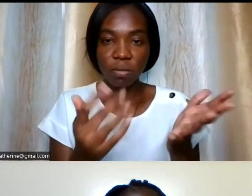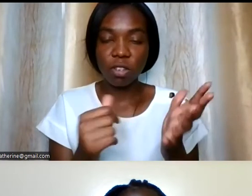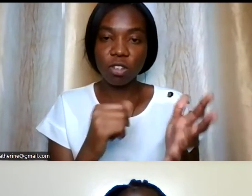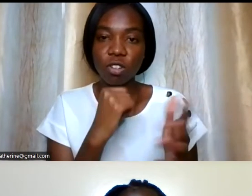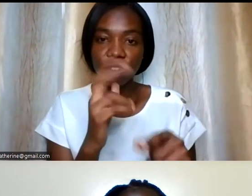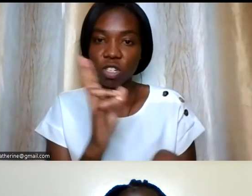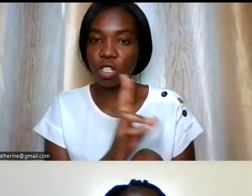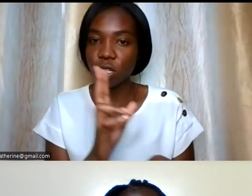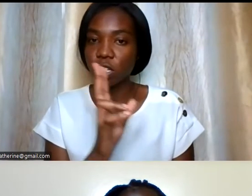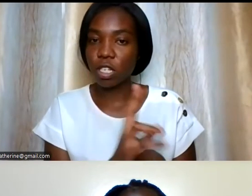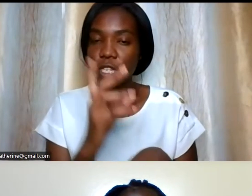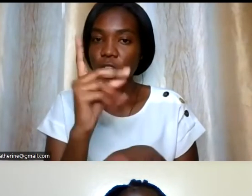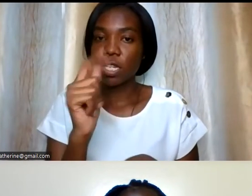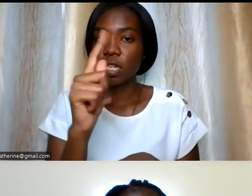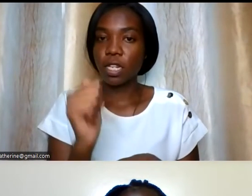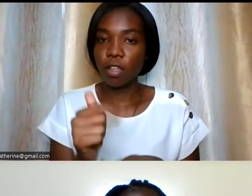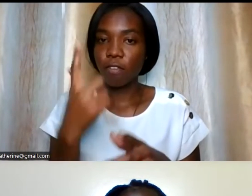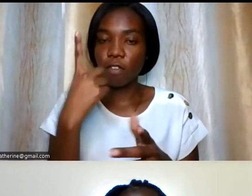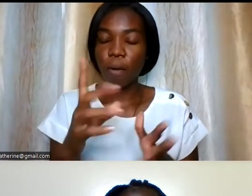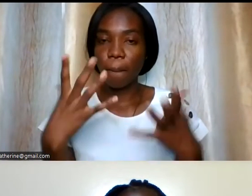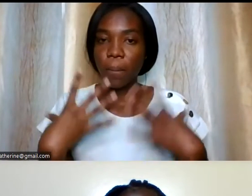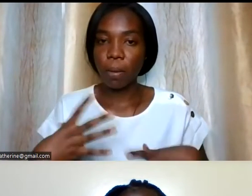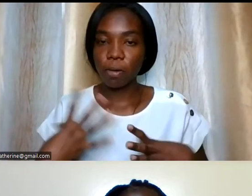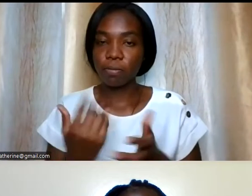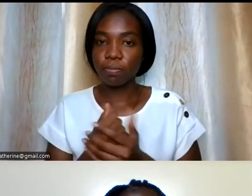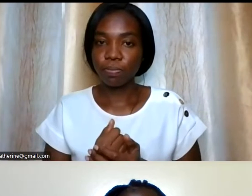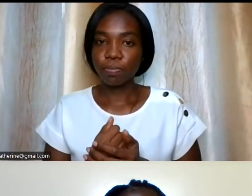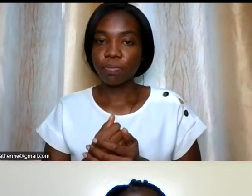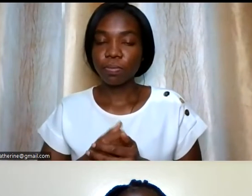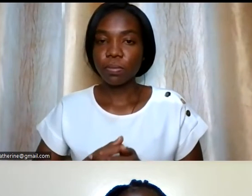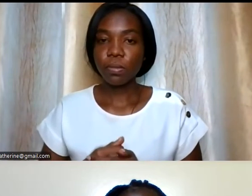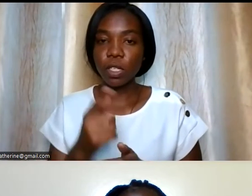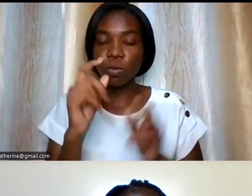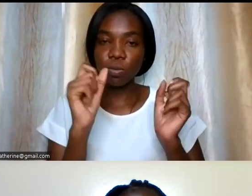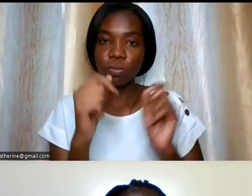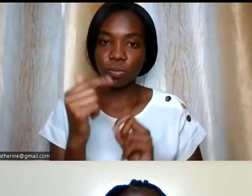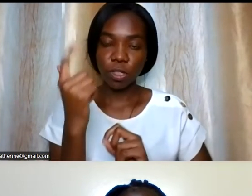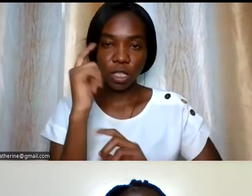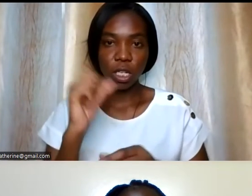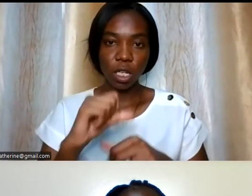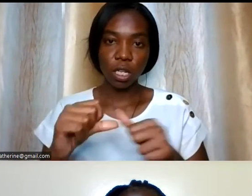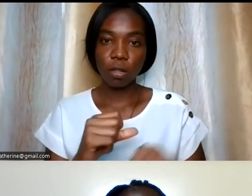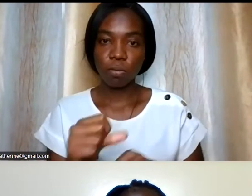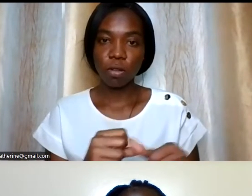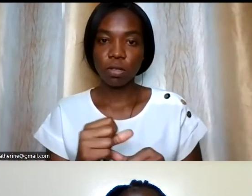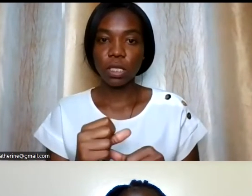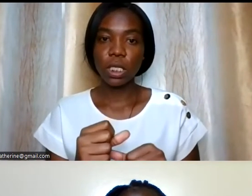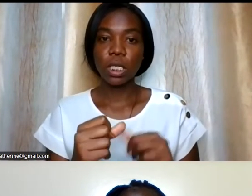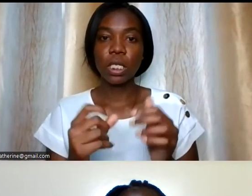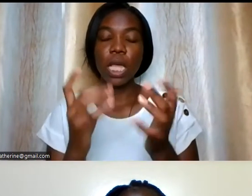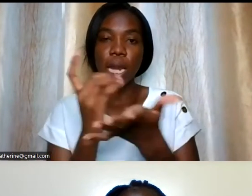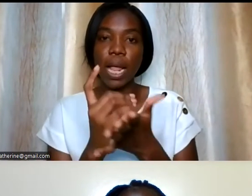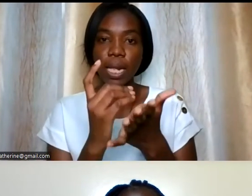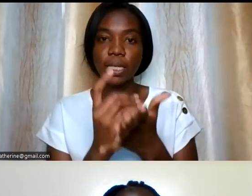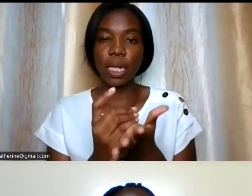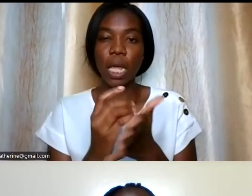actual data for people. You may think of dummy data, so at least to protect